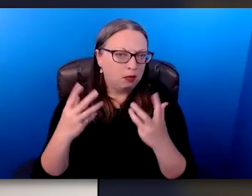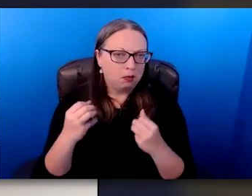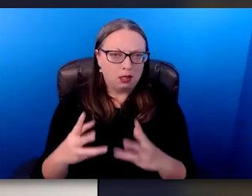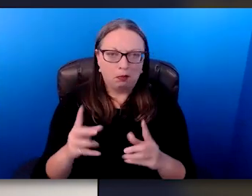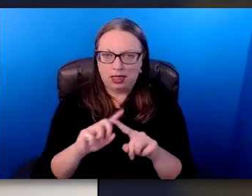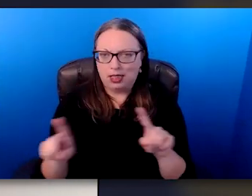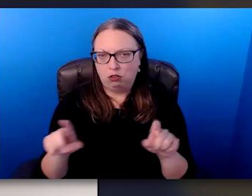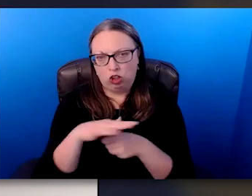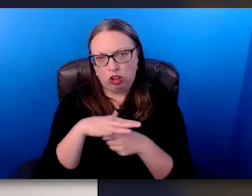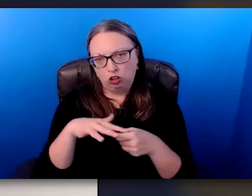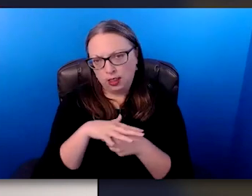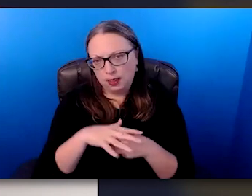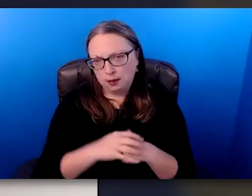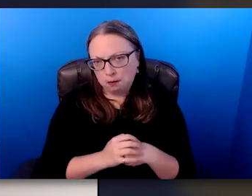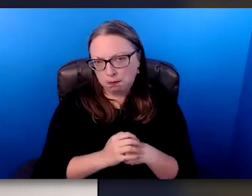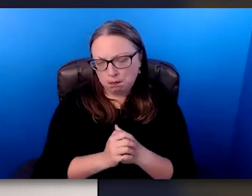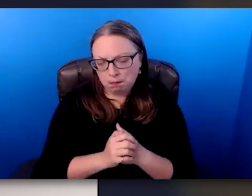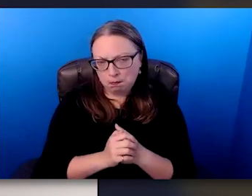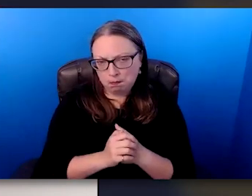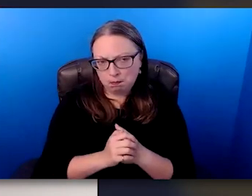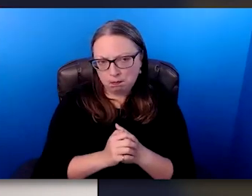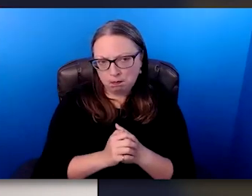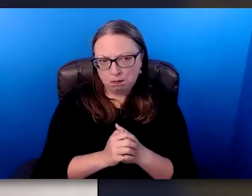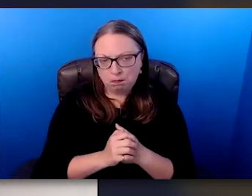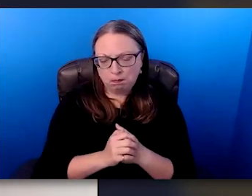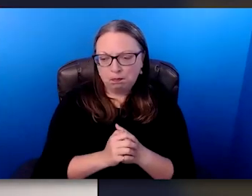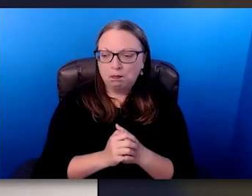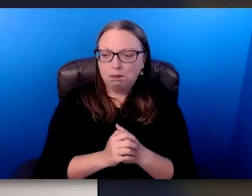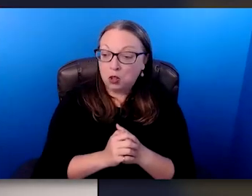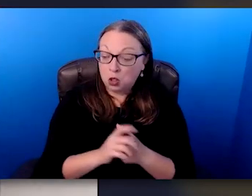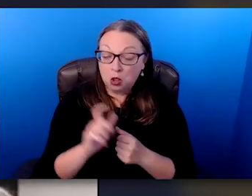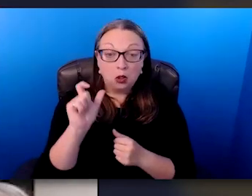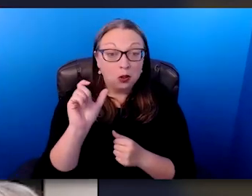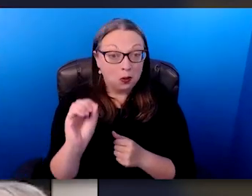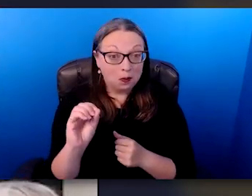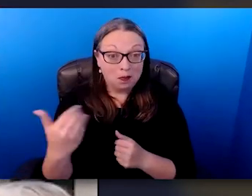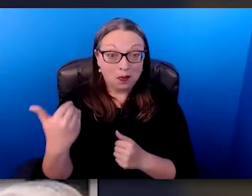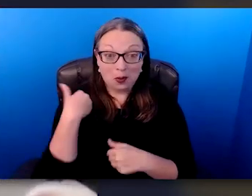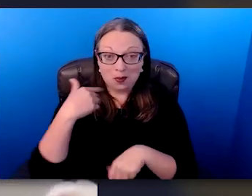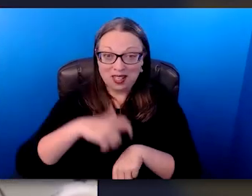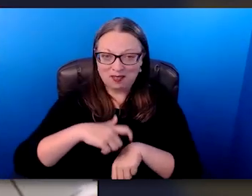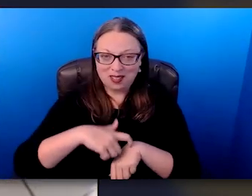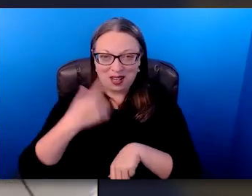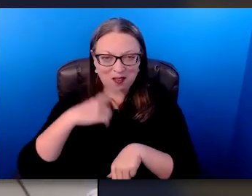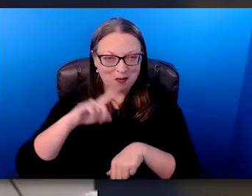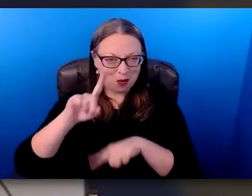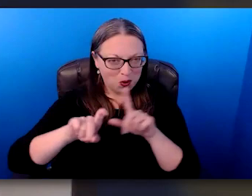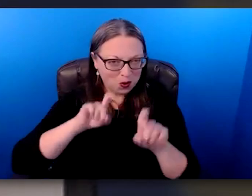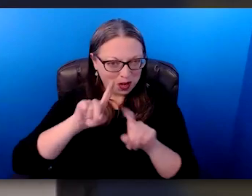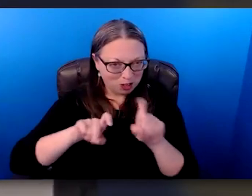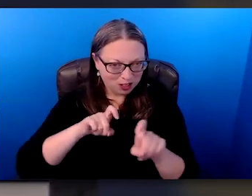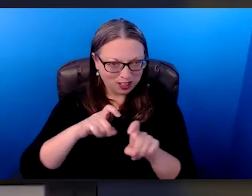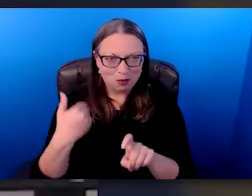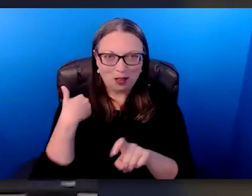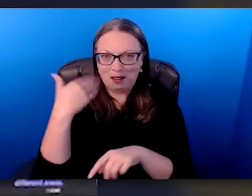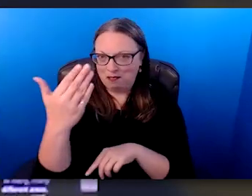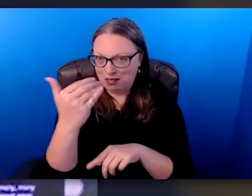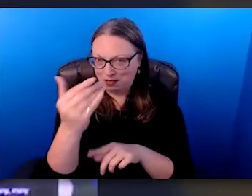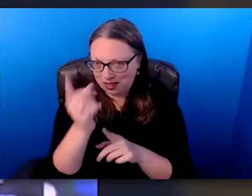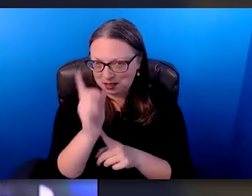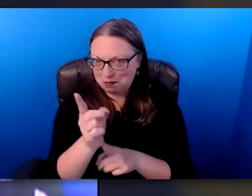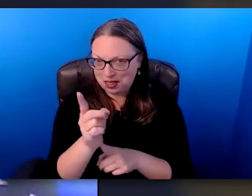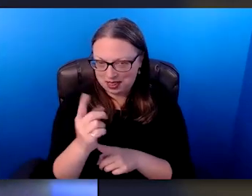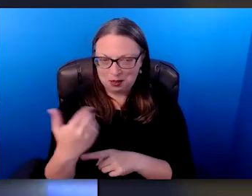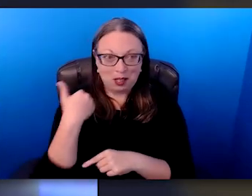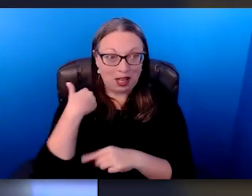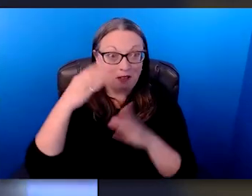areas. Yeah. So we have time for questions from our audience. We've got 15 minutes. We've already got a person